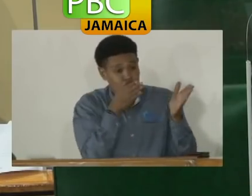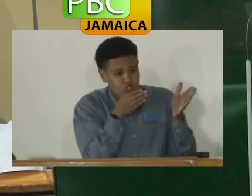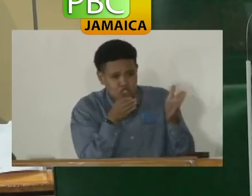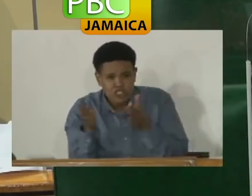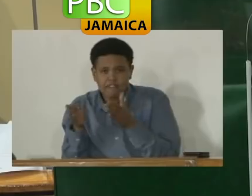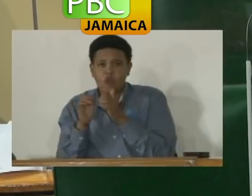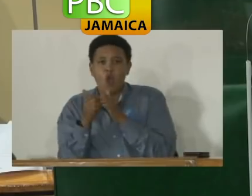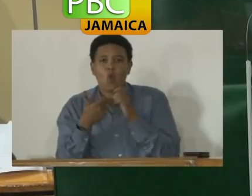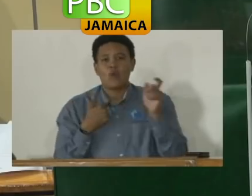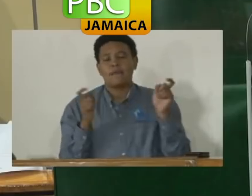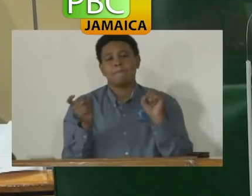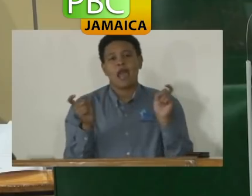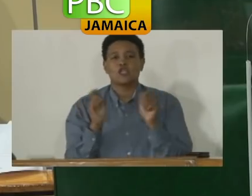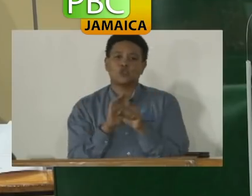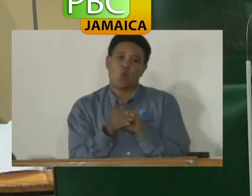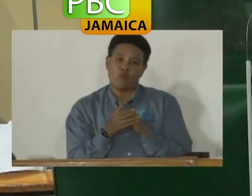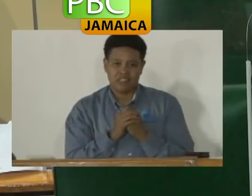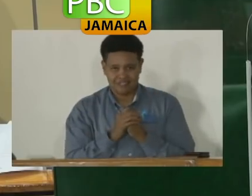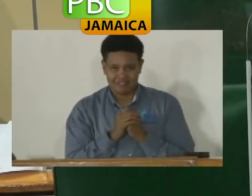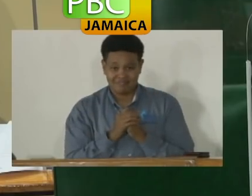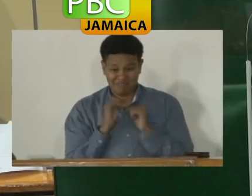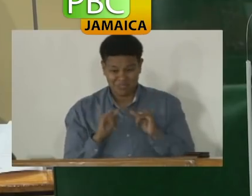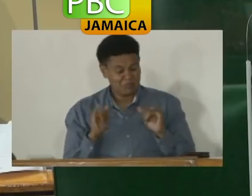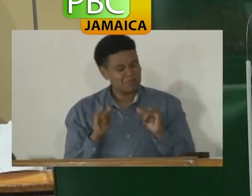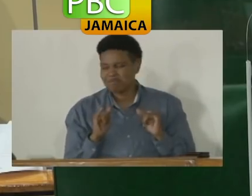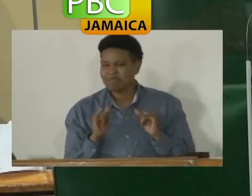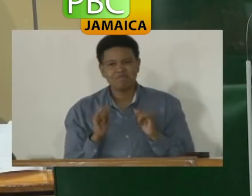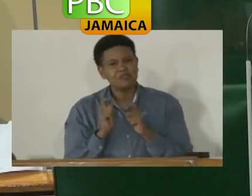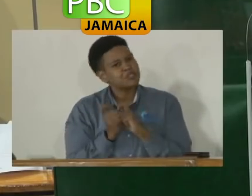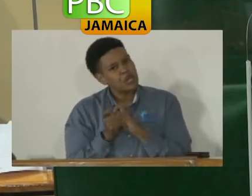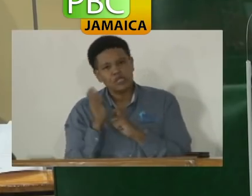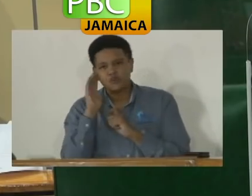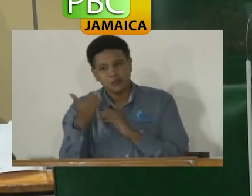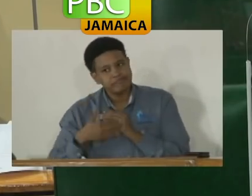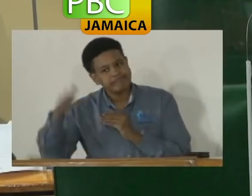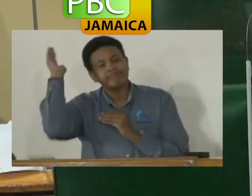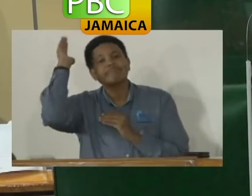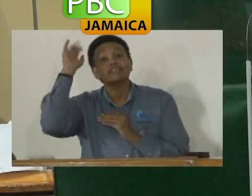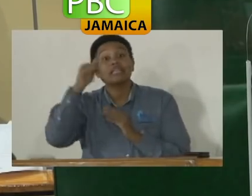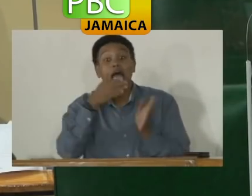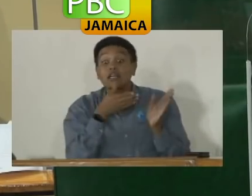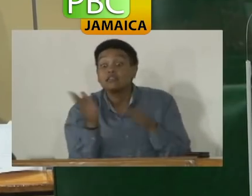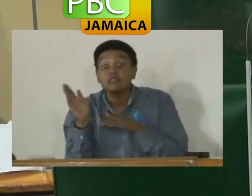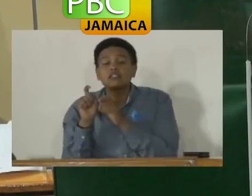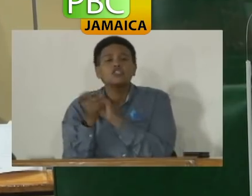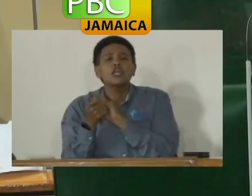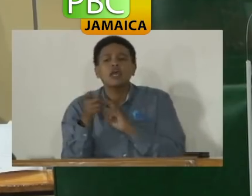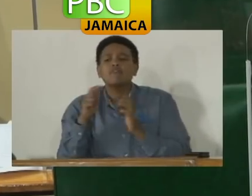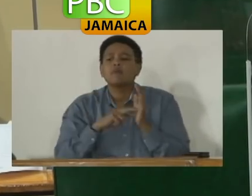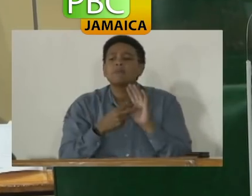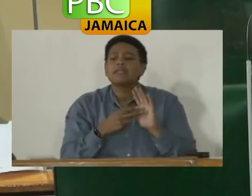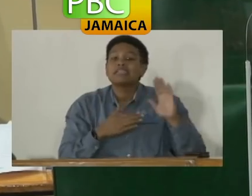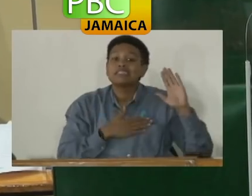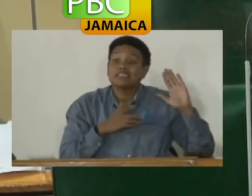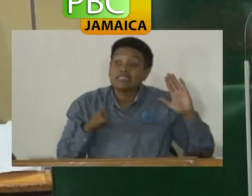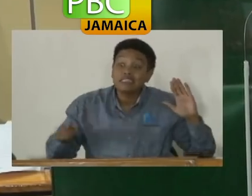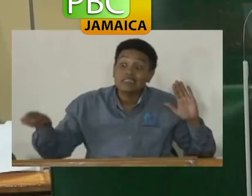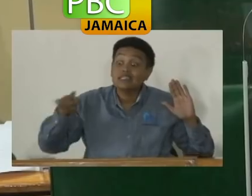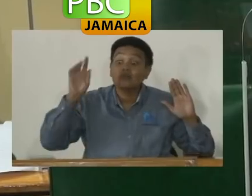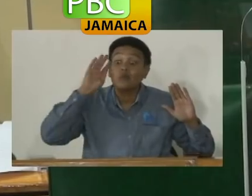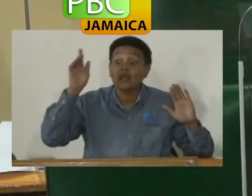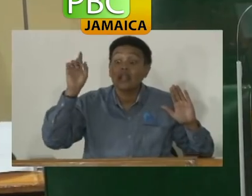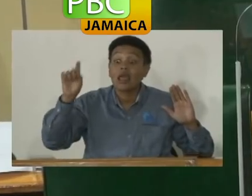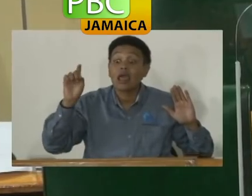we manage the pandemic. And that shift, Madam Speaker, will mean that the citizens will have to